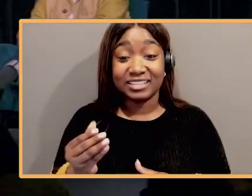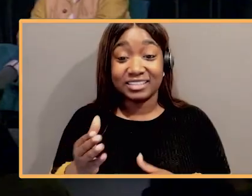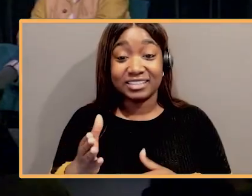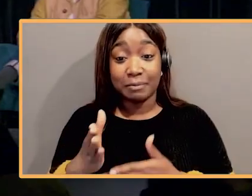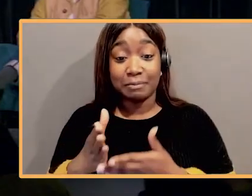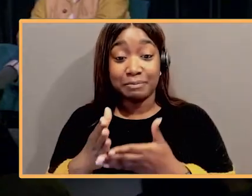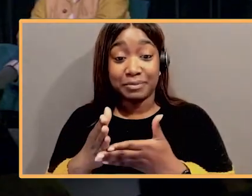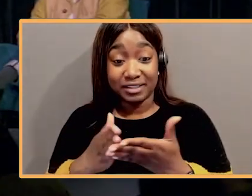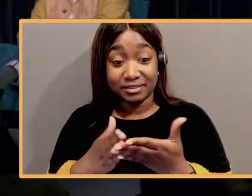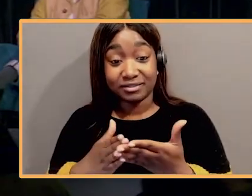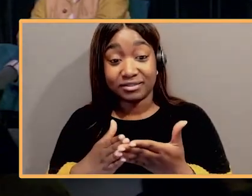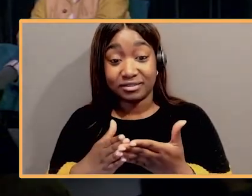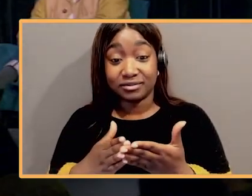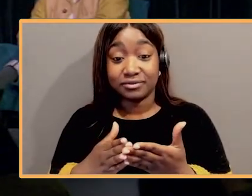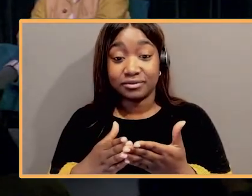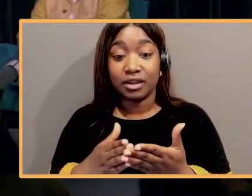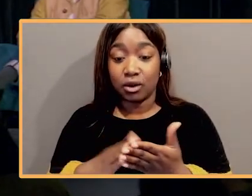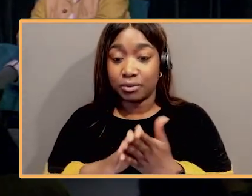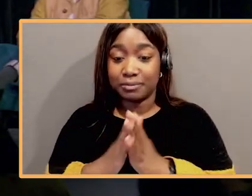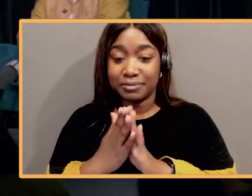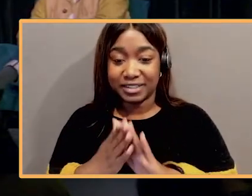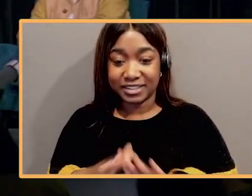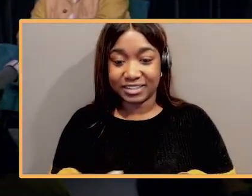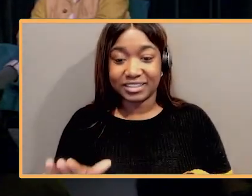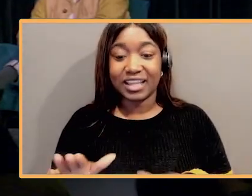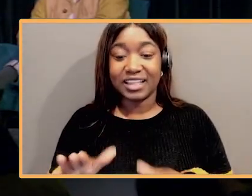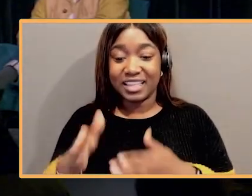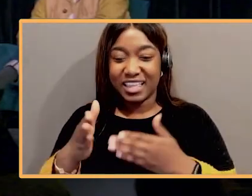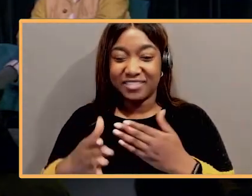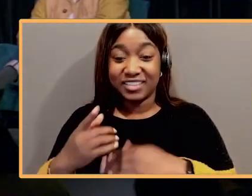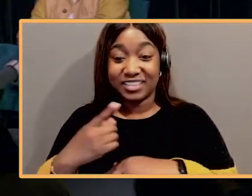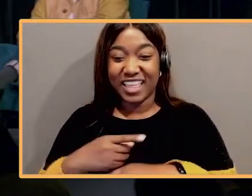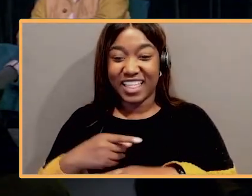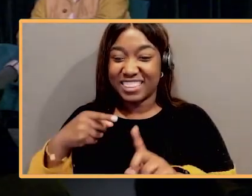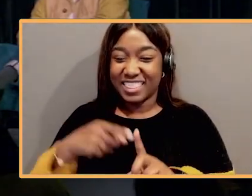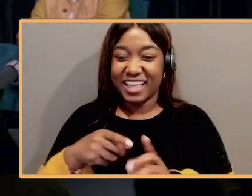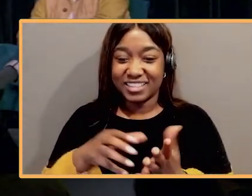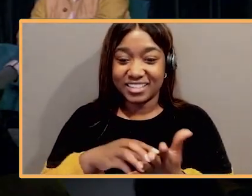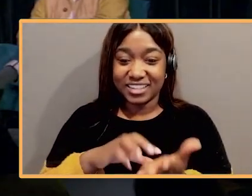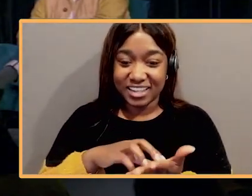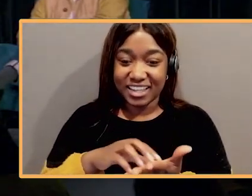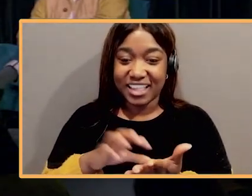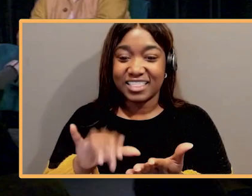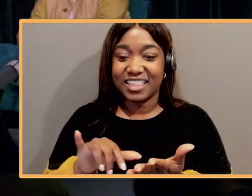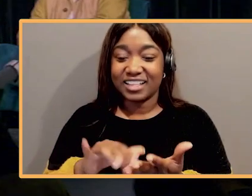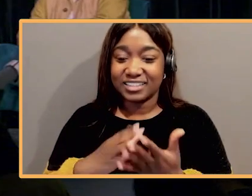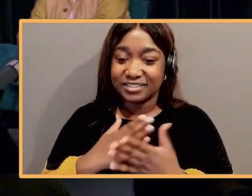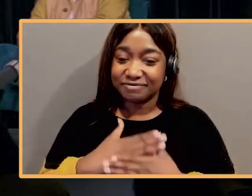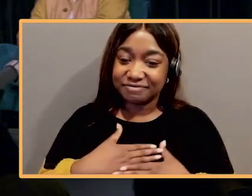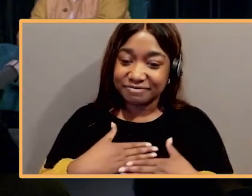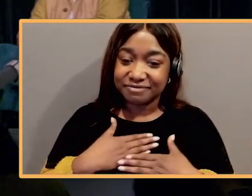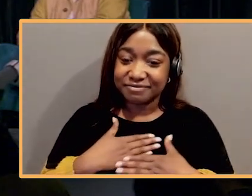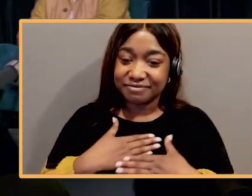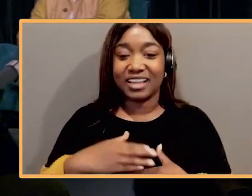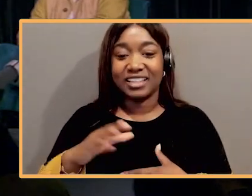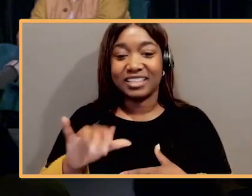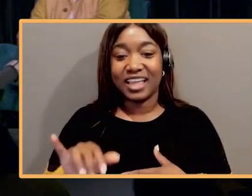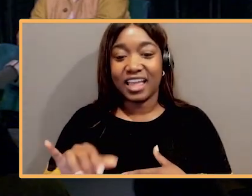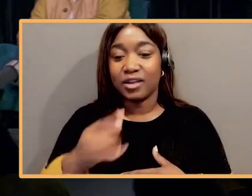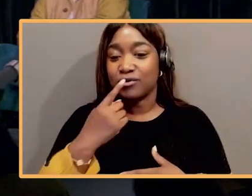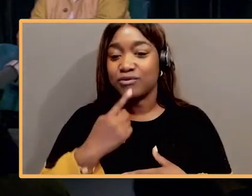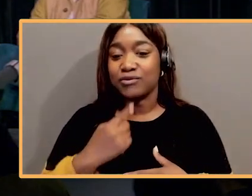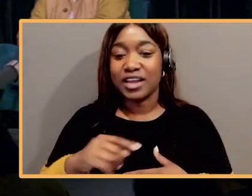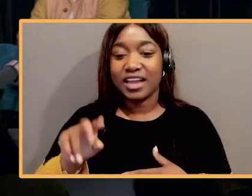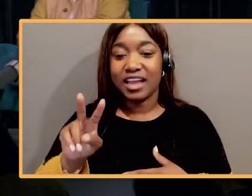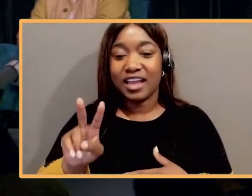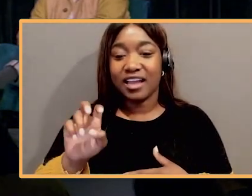day. That's Right. the cookie, maybe. That's the cookie, I think. It's a red velvet cake with cream cheese Beautiful. frosting, right?